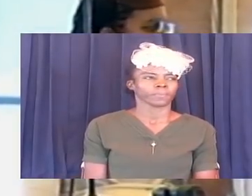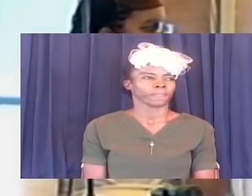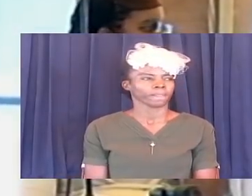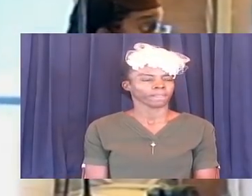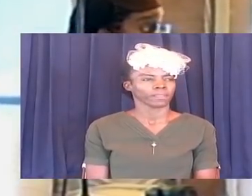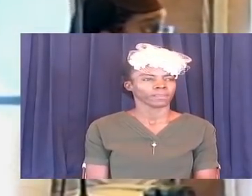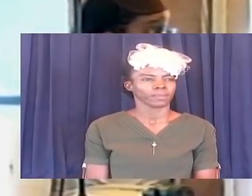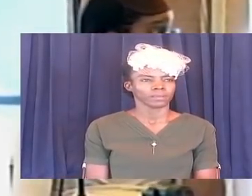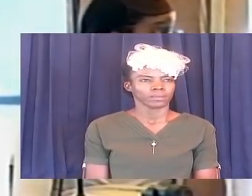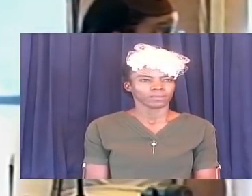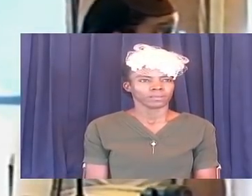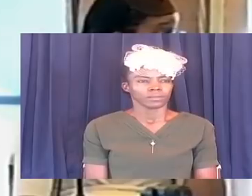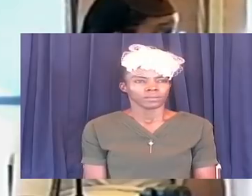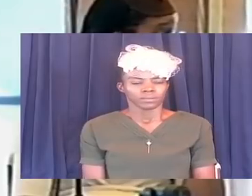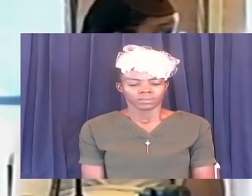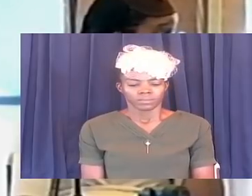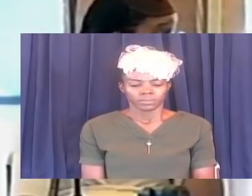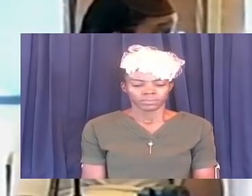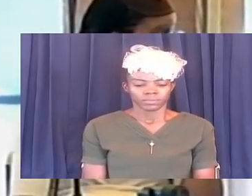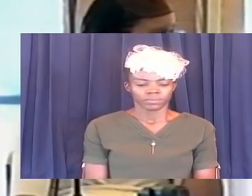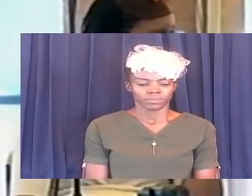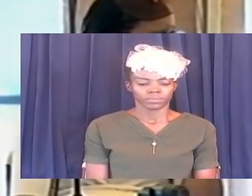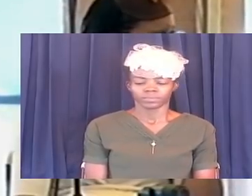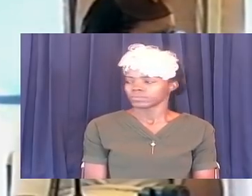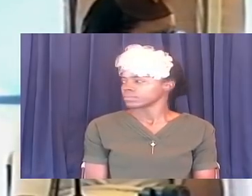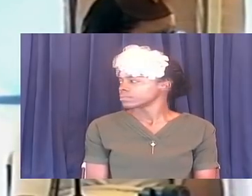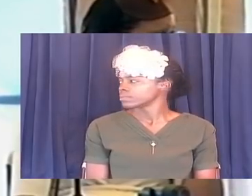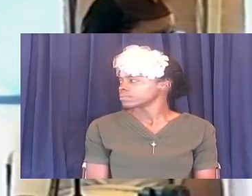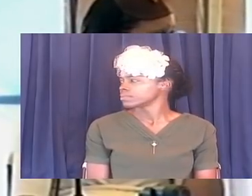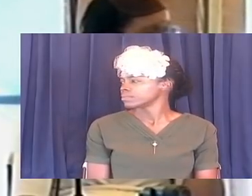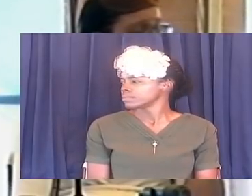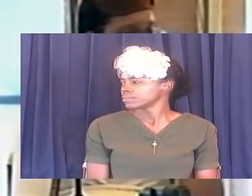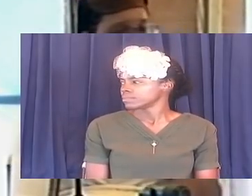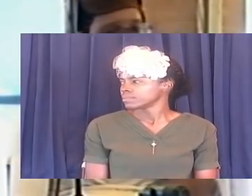Praise God. Can you better stand?